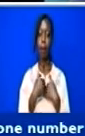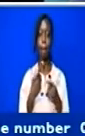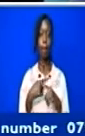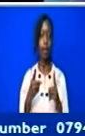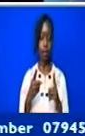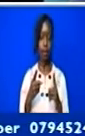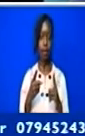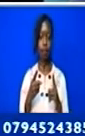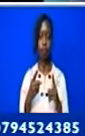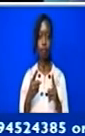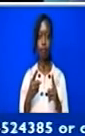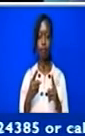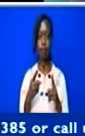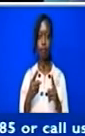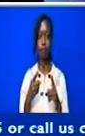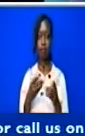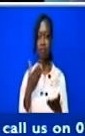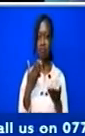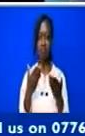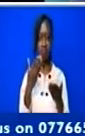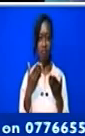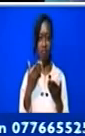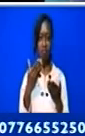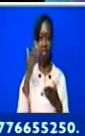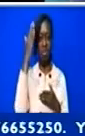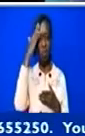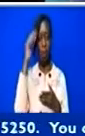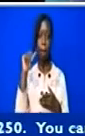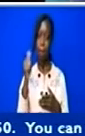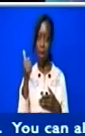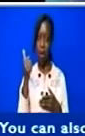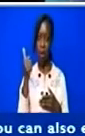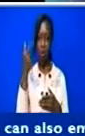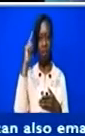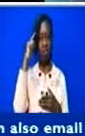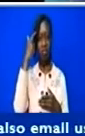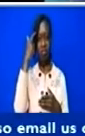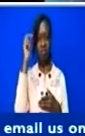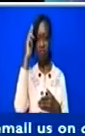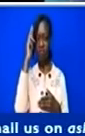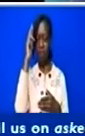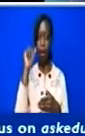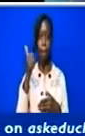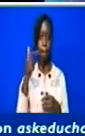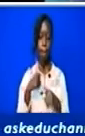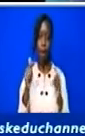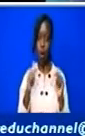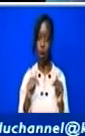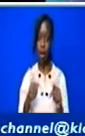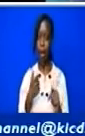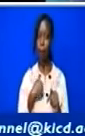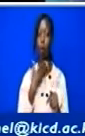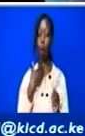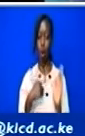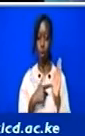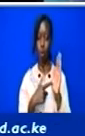probably you had not thought of them or of you having them. But today I'm proving to you